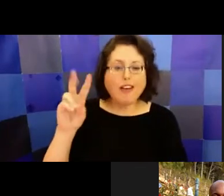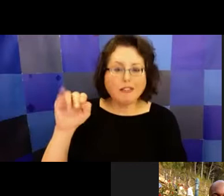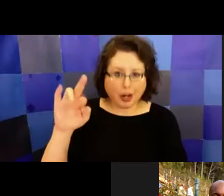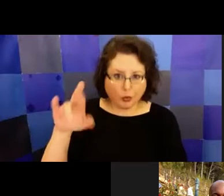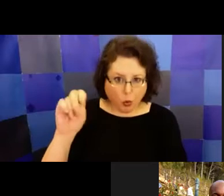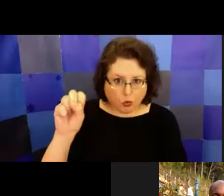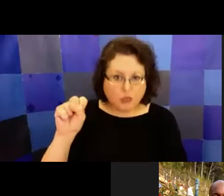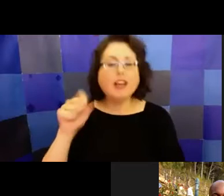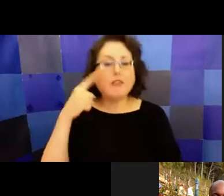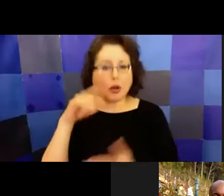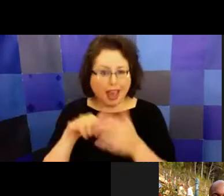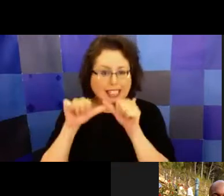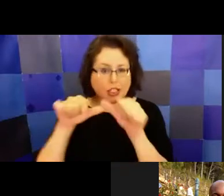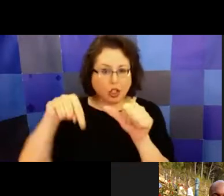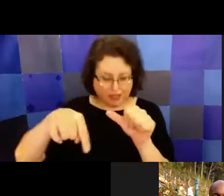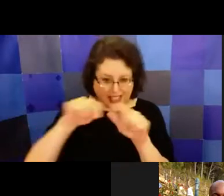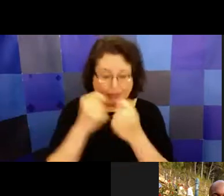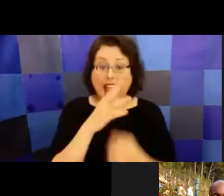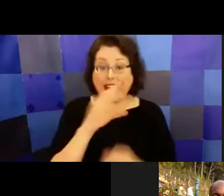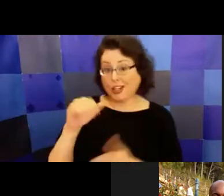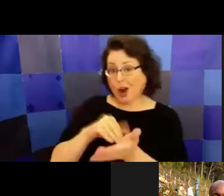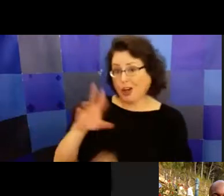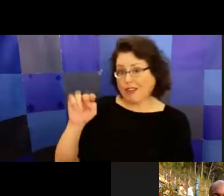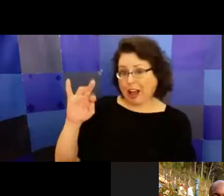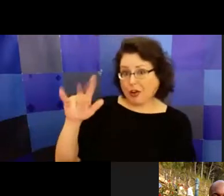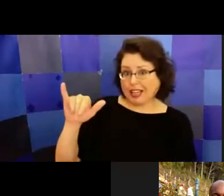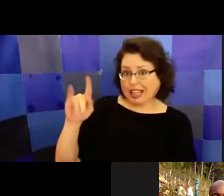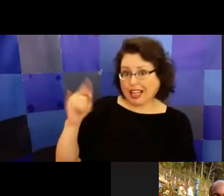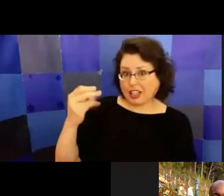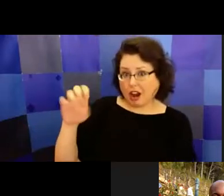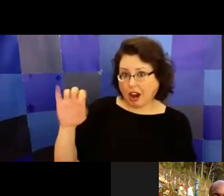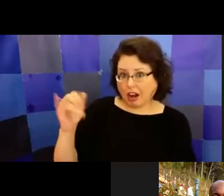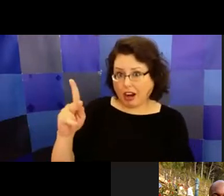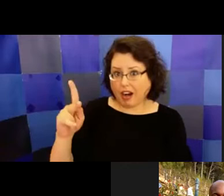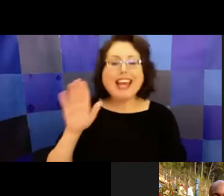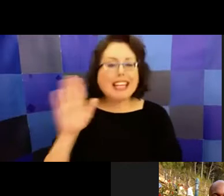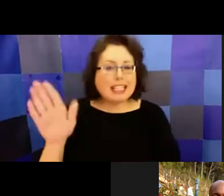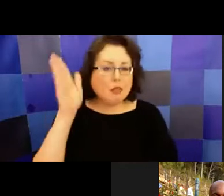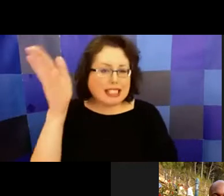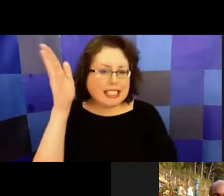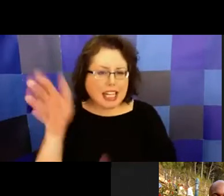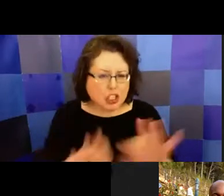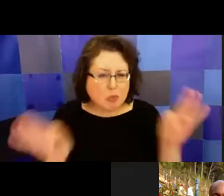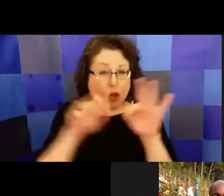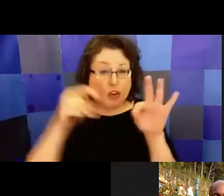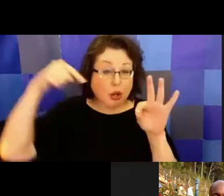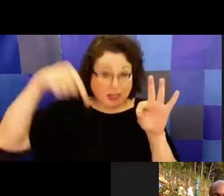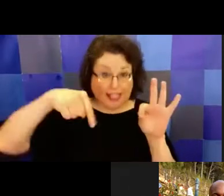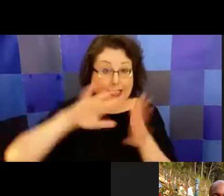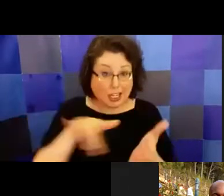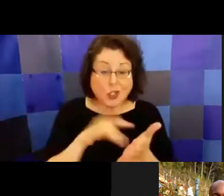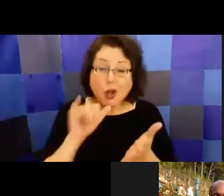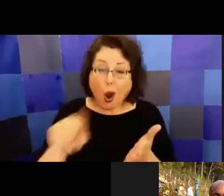our supportive dean, Dr. Valerie Kinlock. Dr. Rickford's presentation is important for the center, not only for